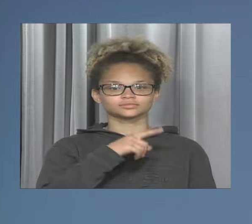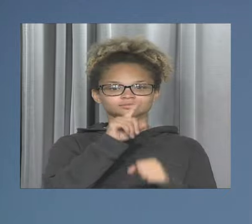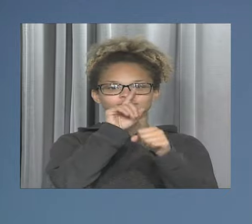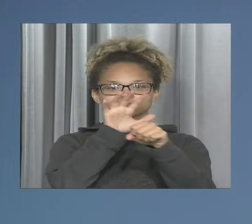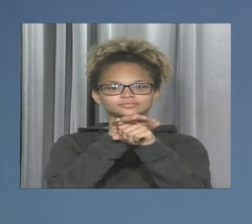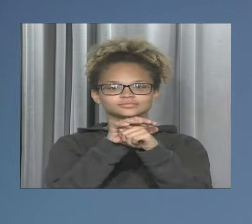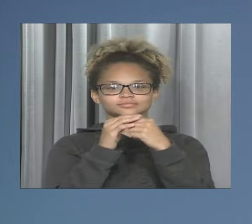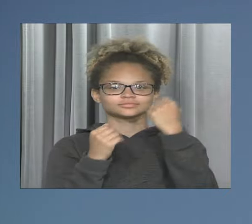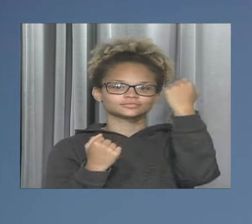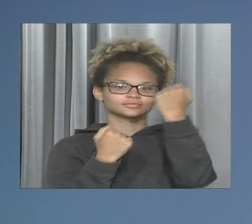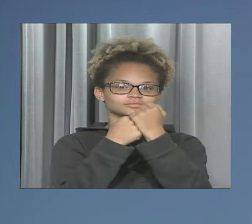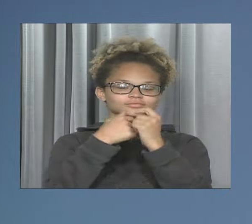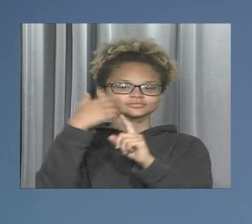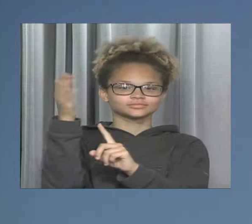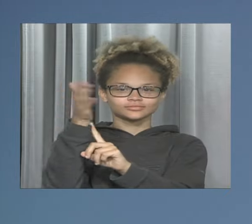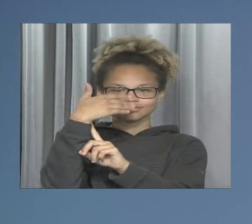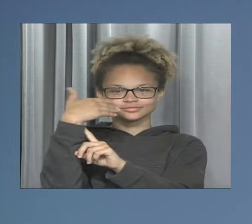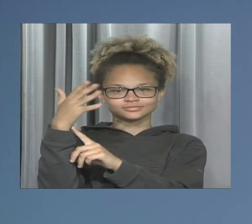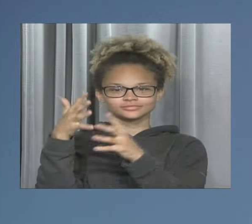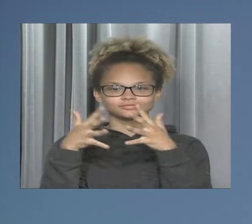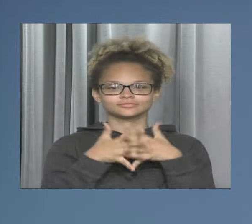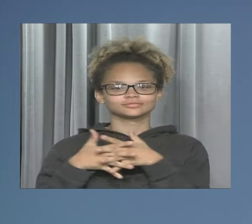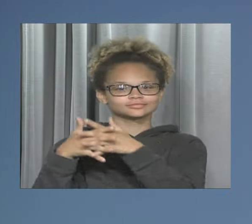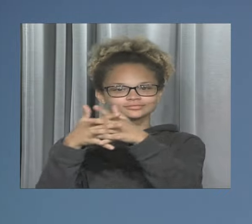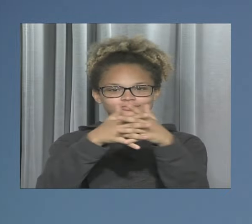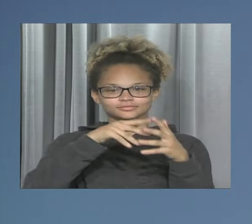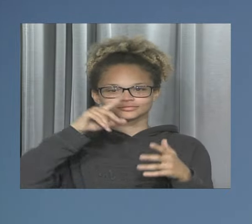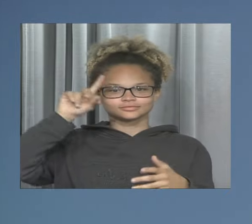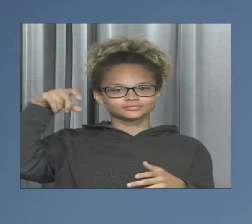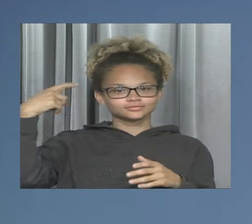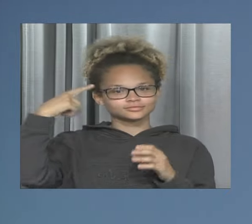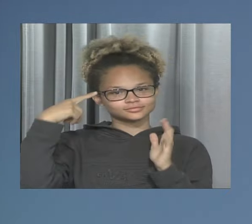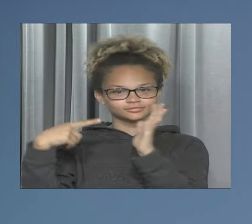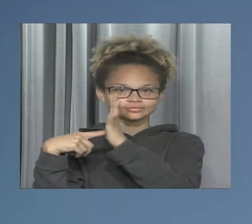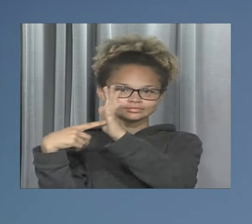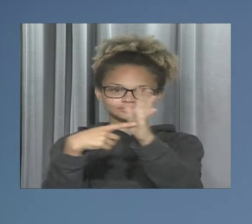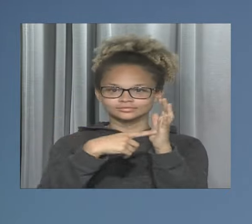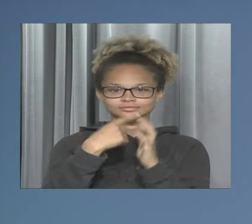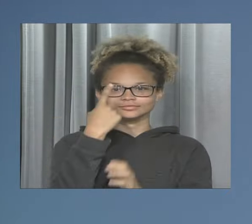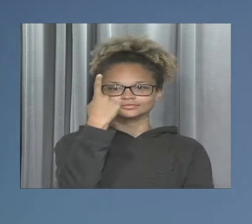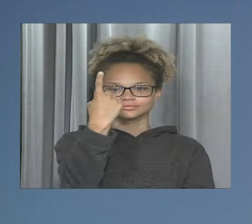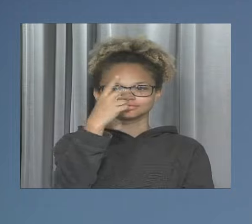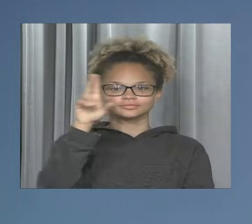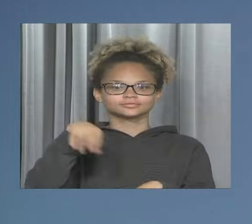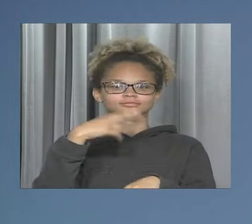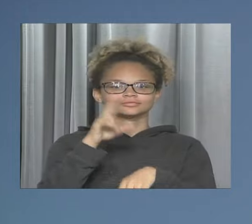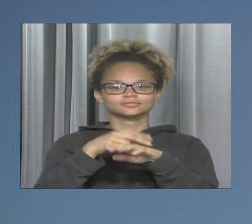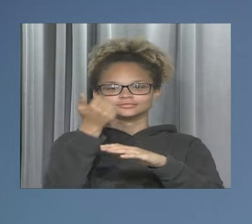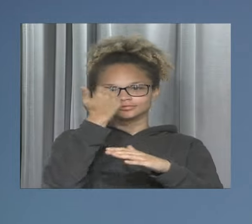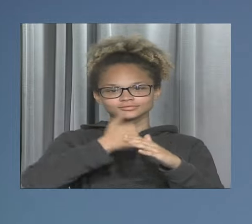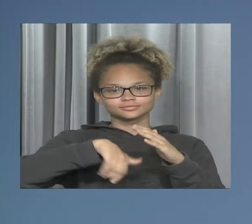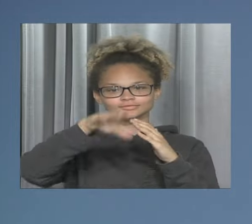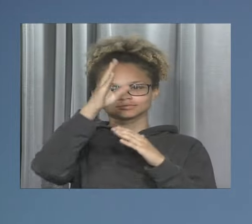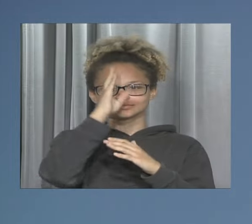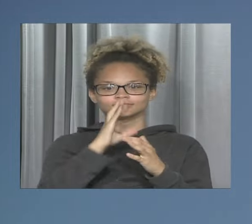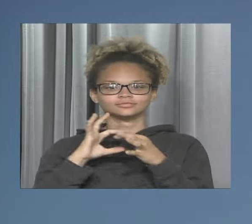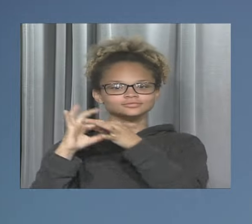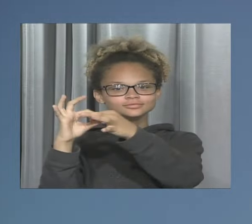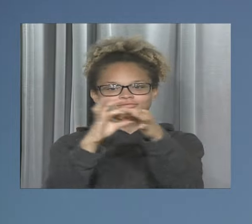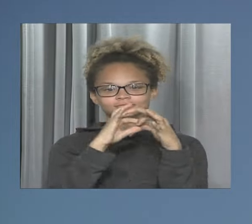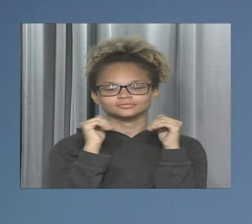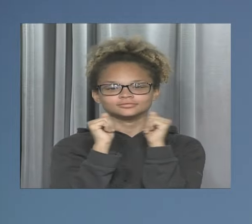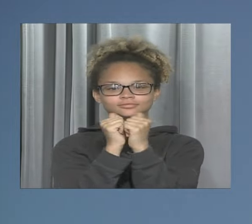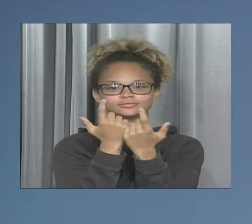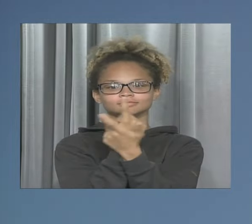I pledge allegiance to the flag of the United States of America and to the republic for which it stands, one